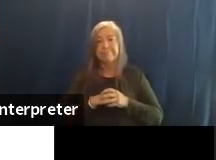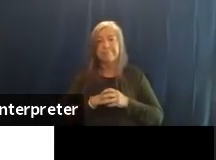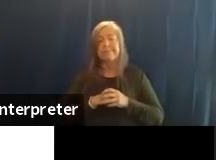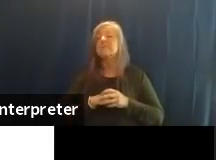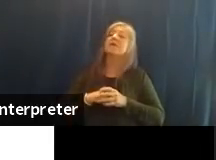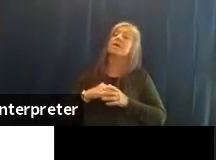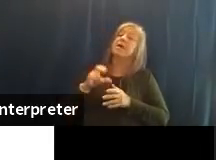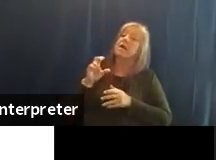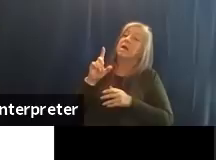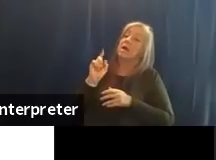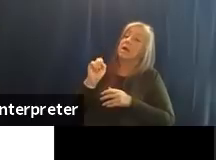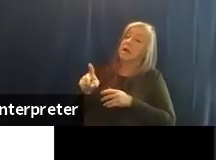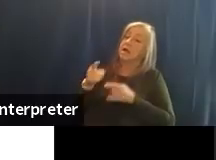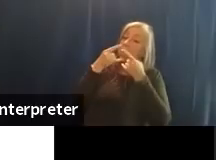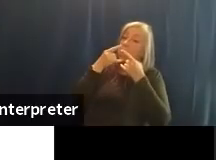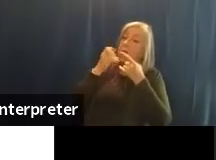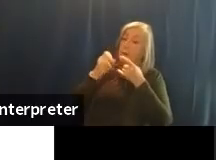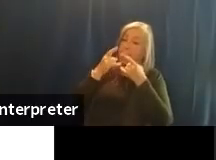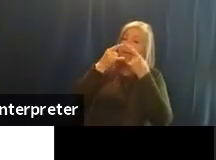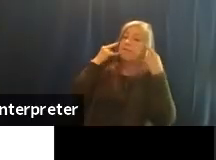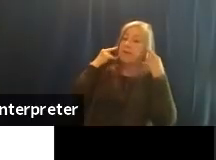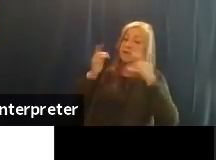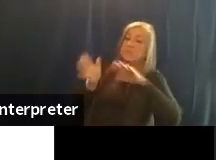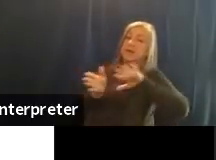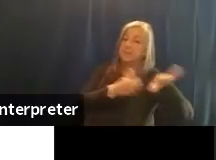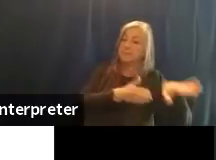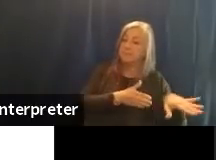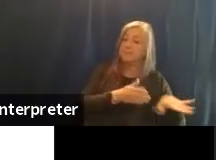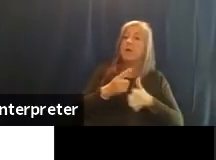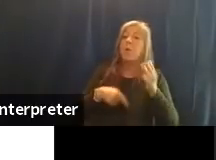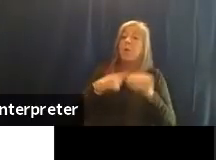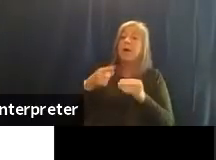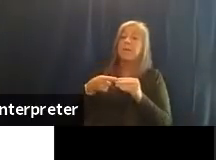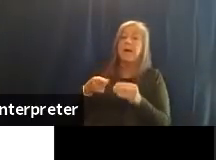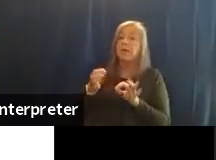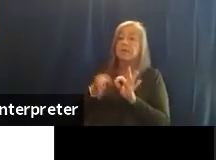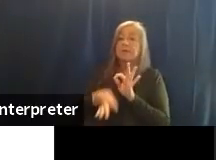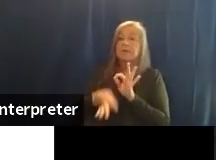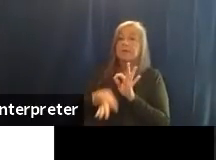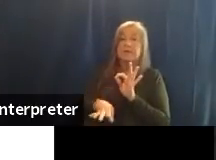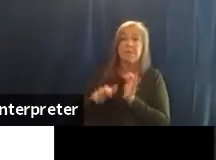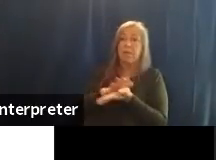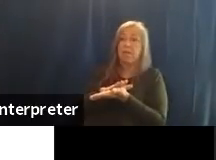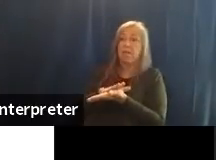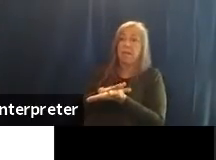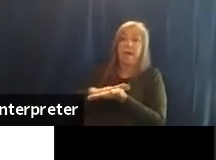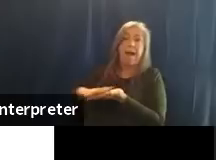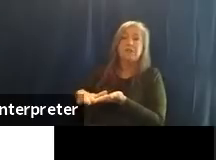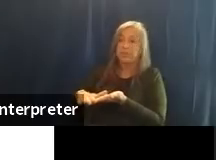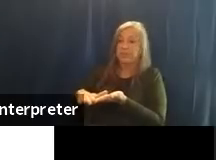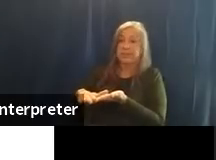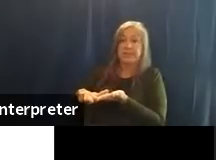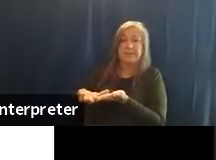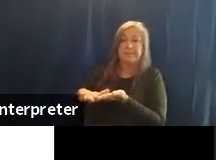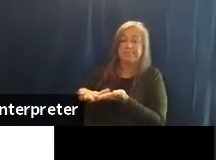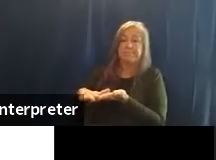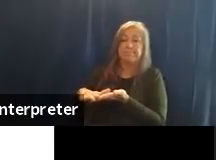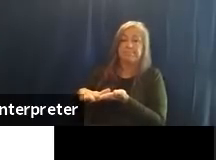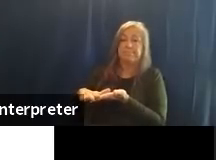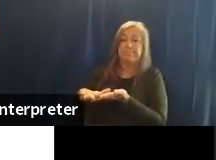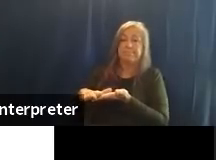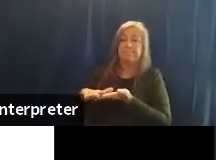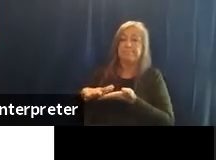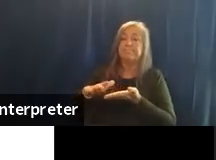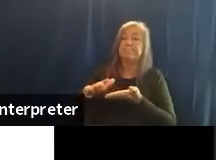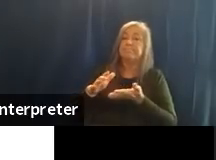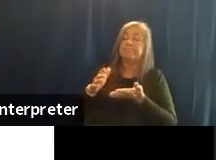is hygiene practices. And Sally Jo Evers, our Director of Safety and Transportation. Mm-hmm. Sally Jo, talk